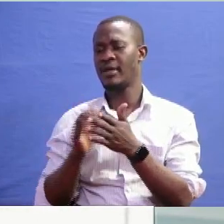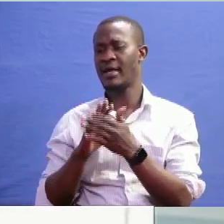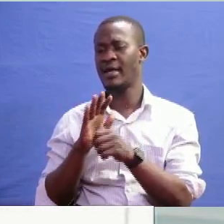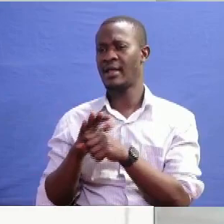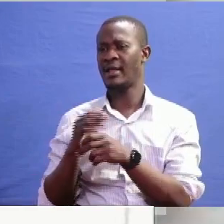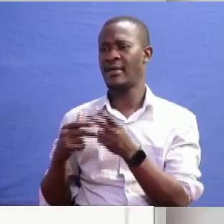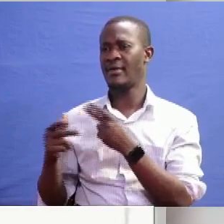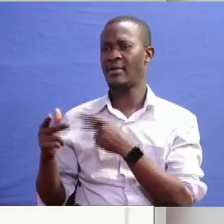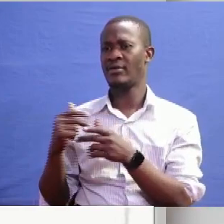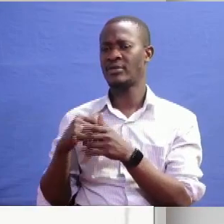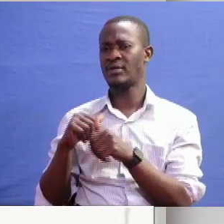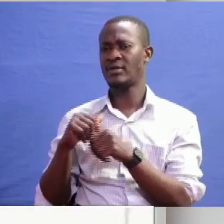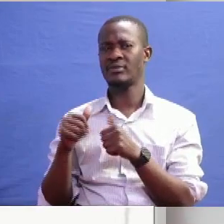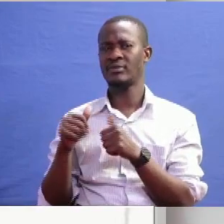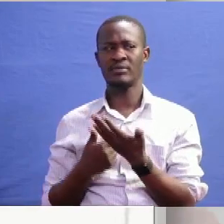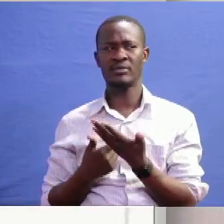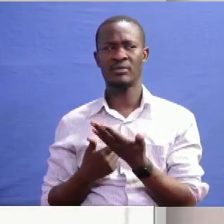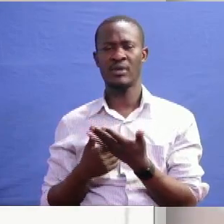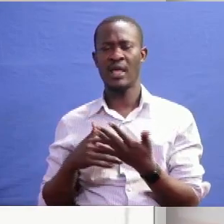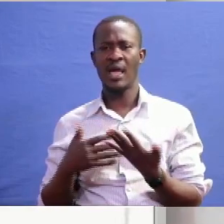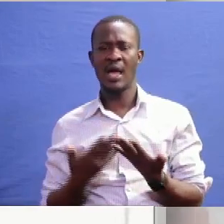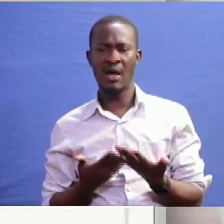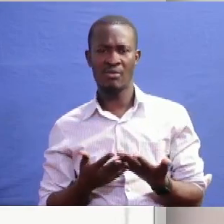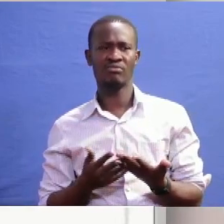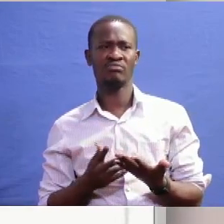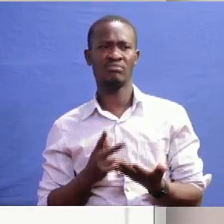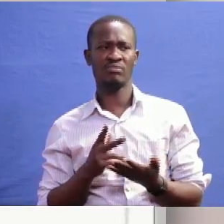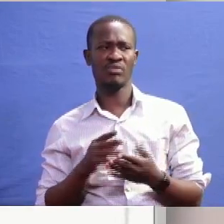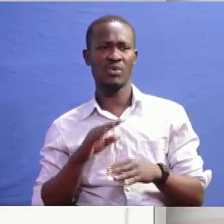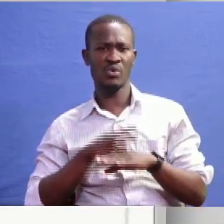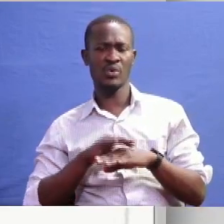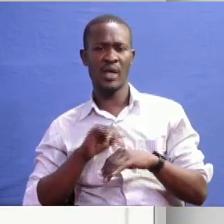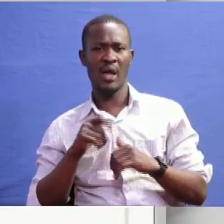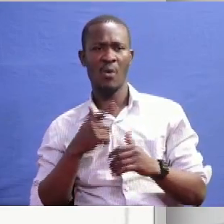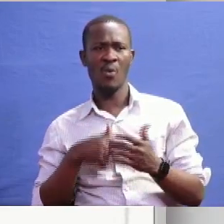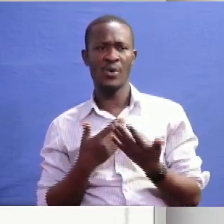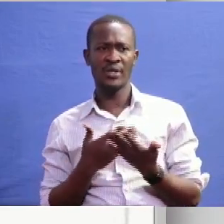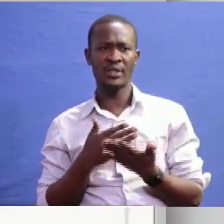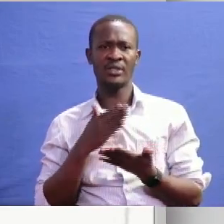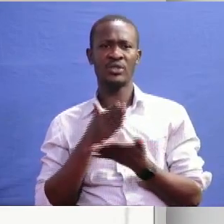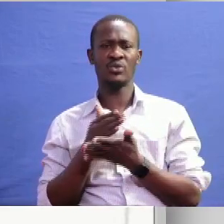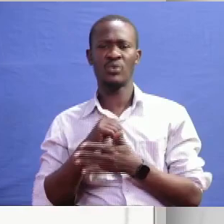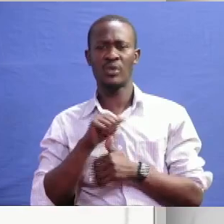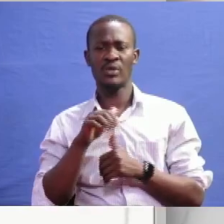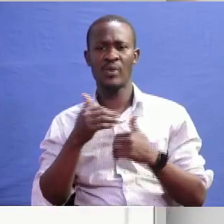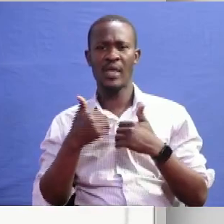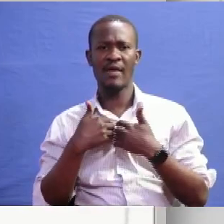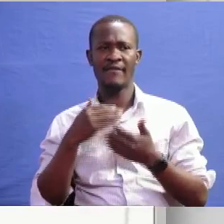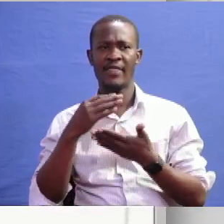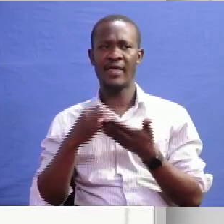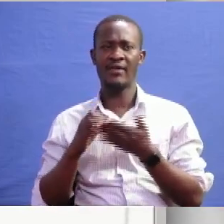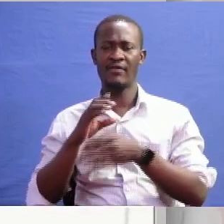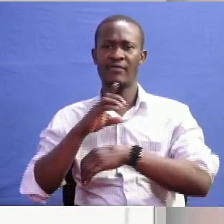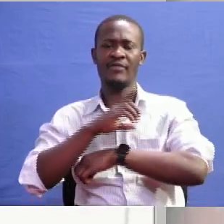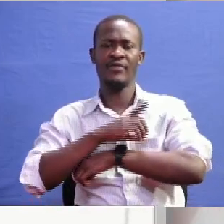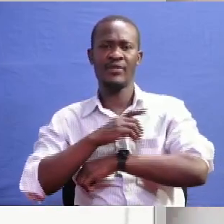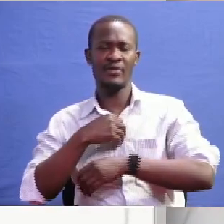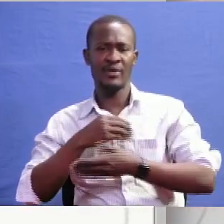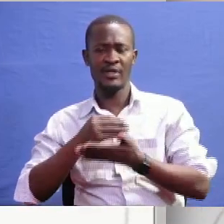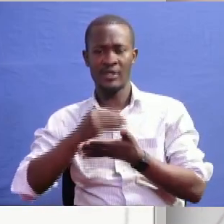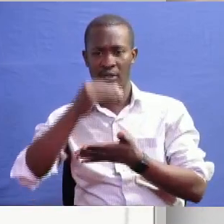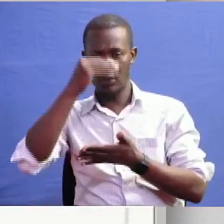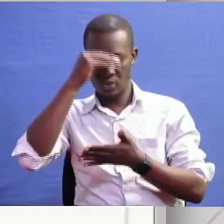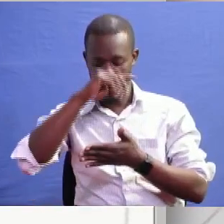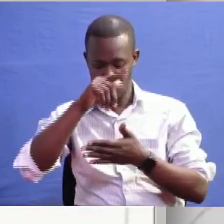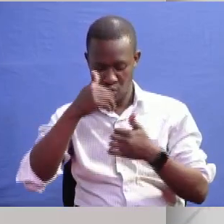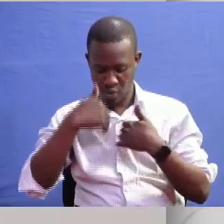very important question. How sustainable is this? And what guarantee do we have that at the end of the day, a student who will